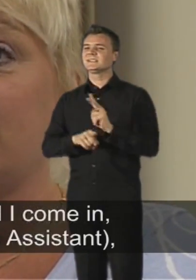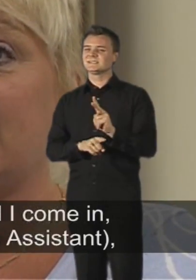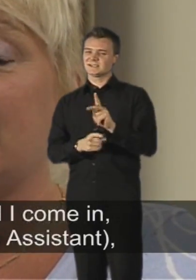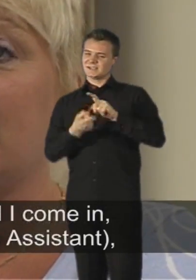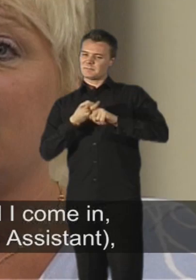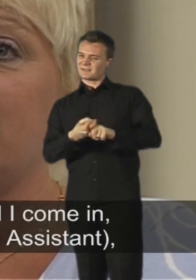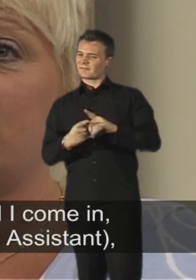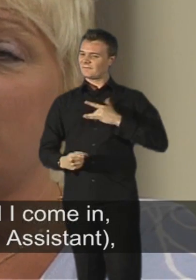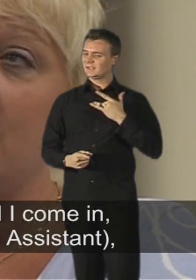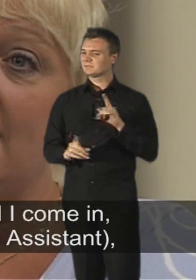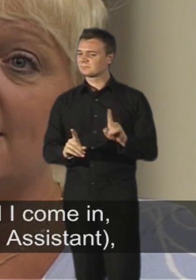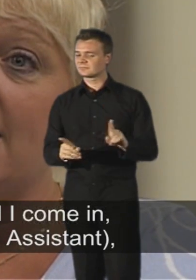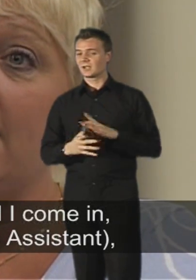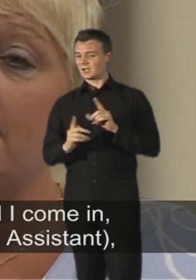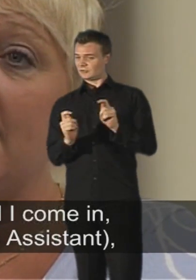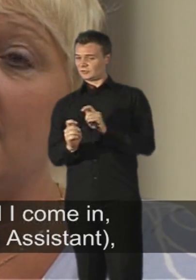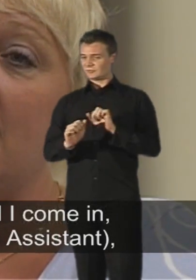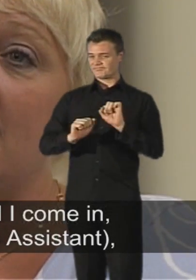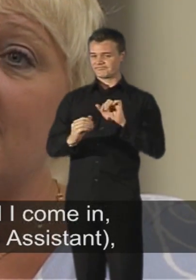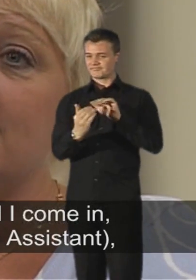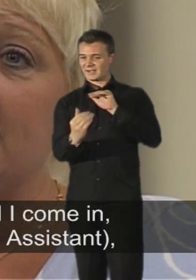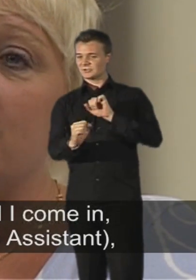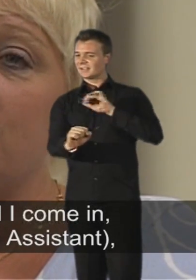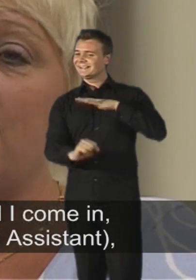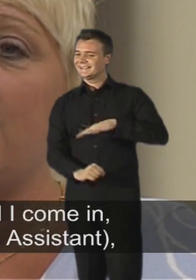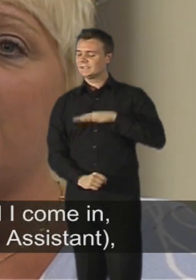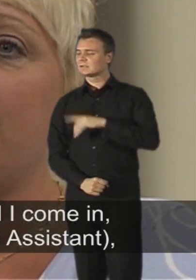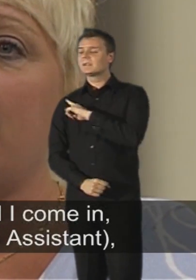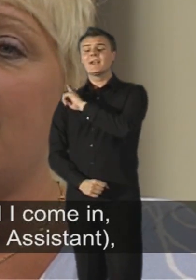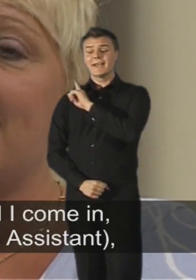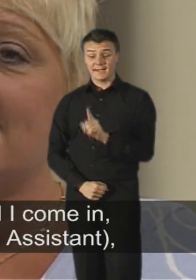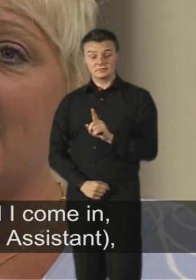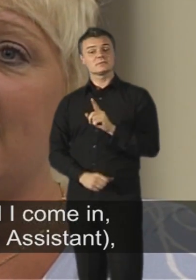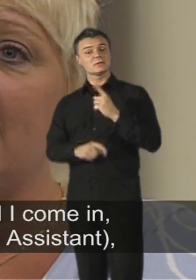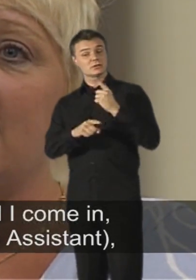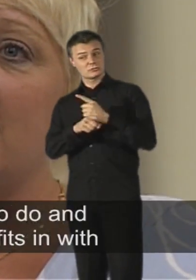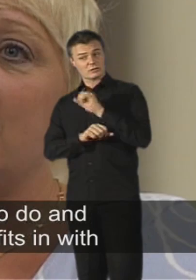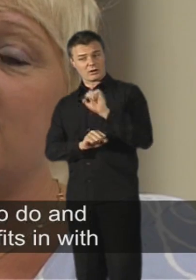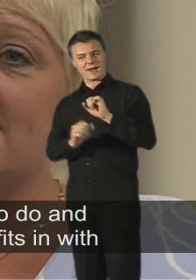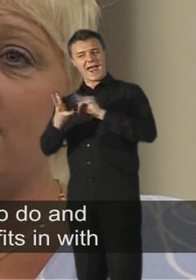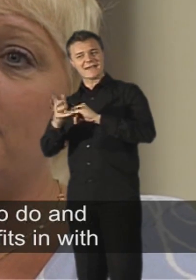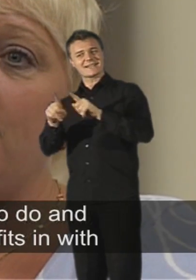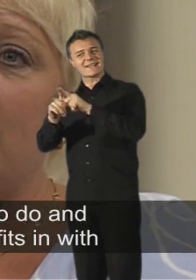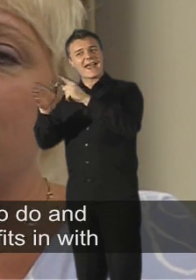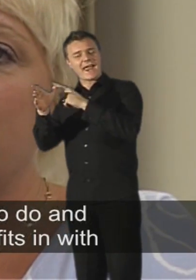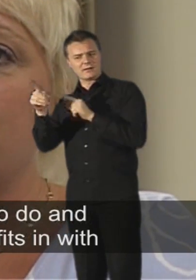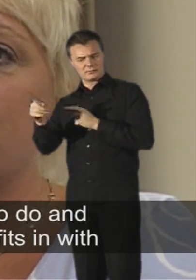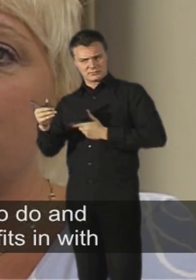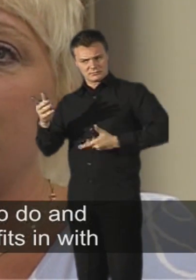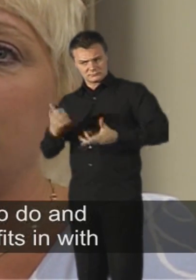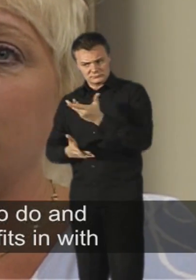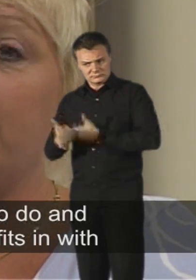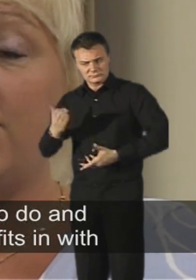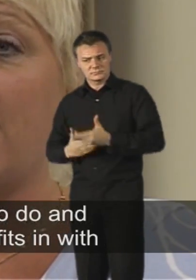that's adjusted as to her needs. And I come in, I speak to her SNA, she's given a programme of work